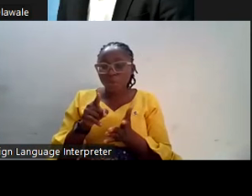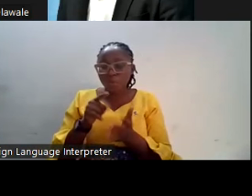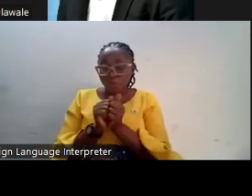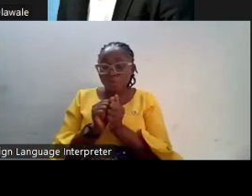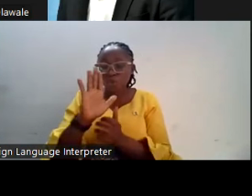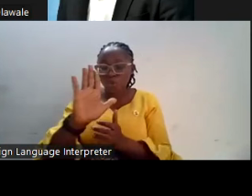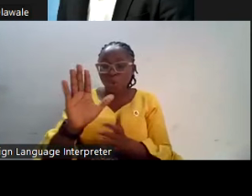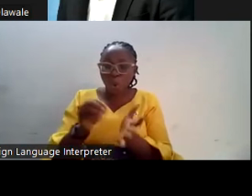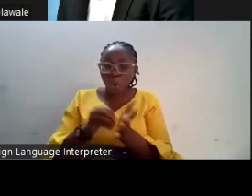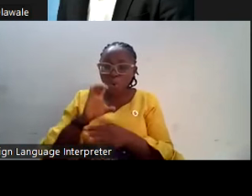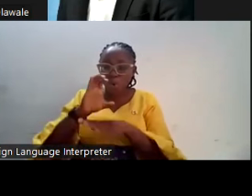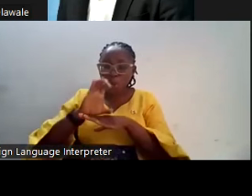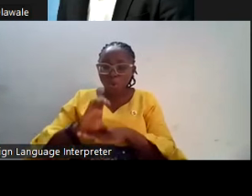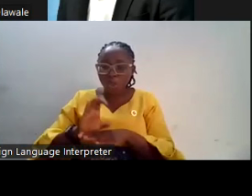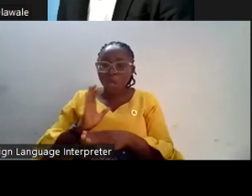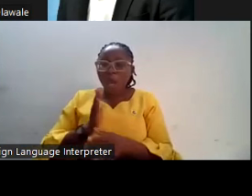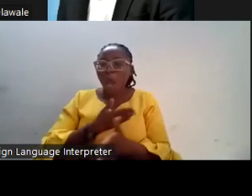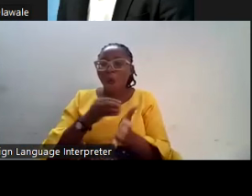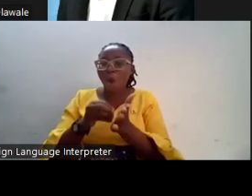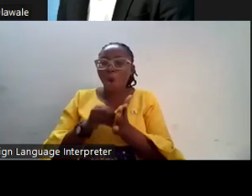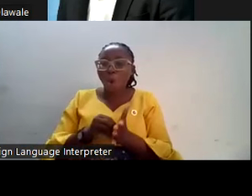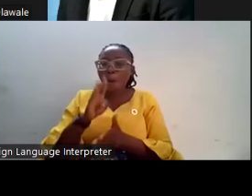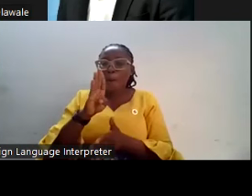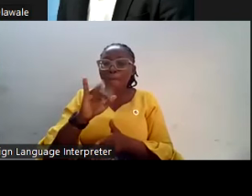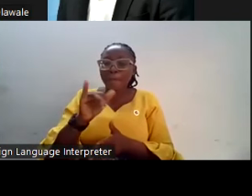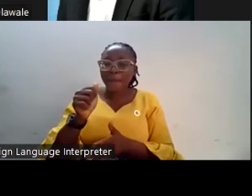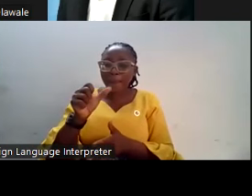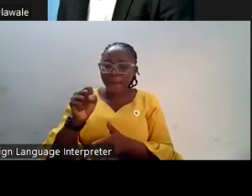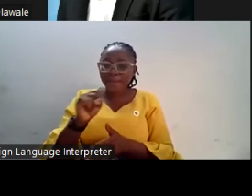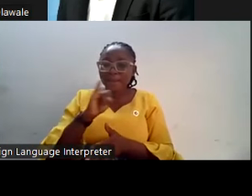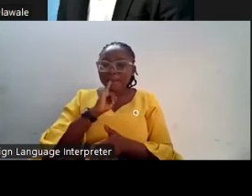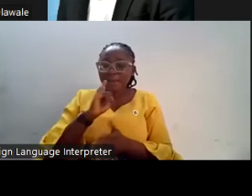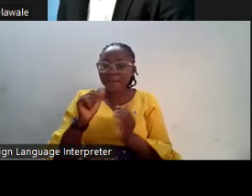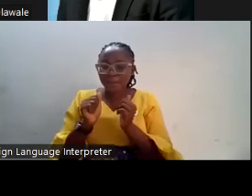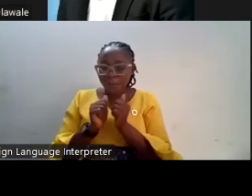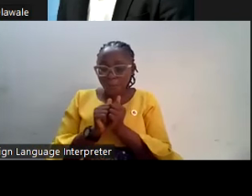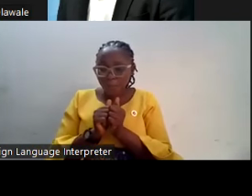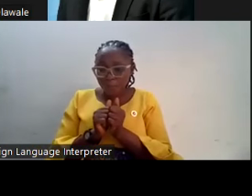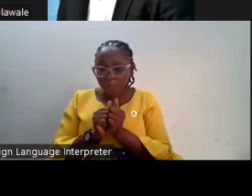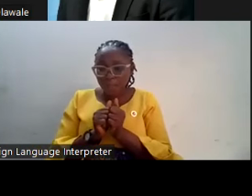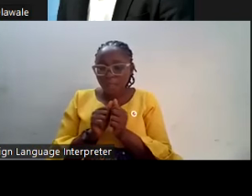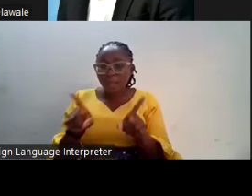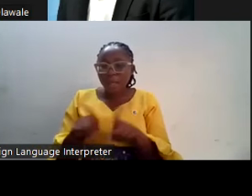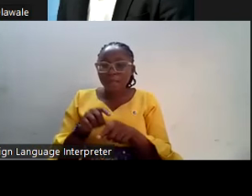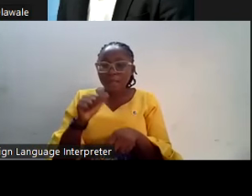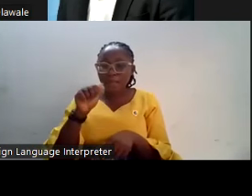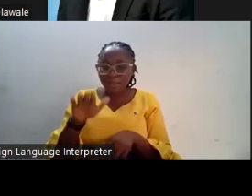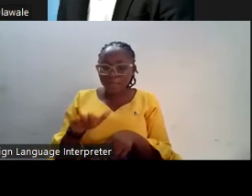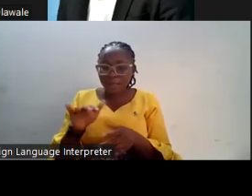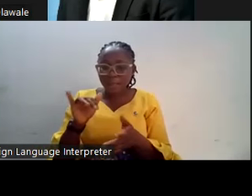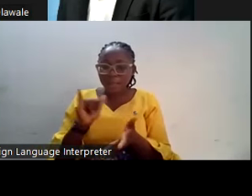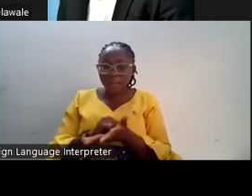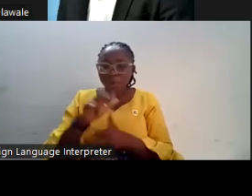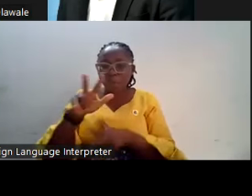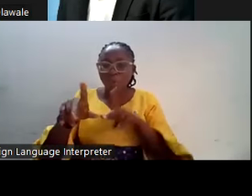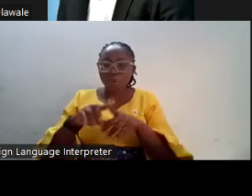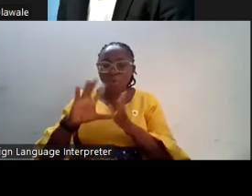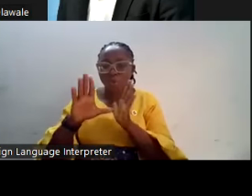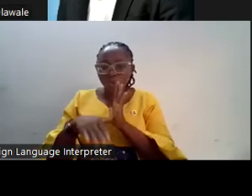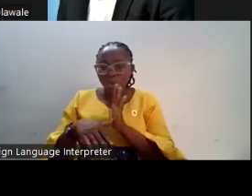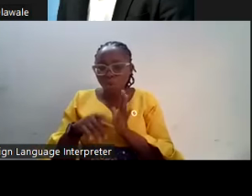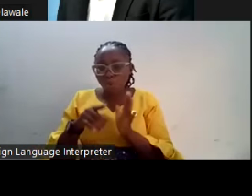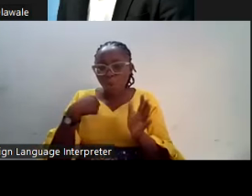own culture? Then our own biases as examiners is we as a child or a student walks into the door, we have our